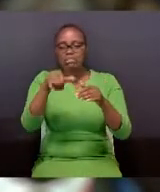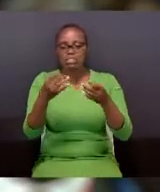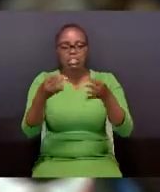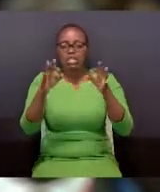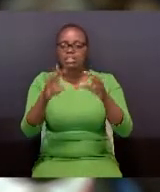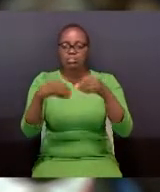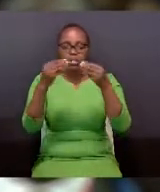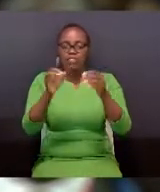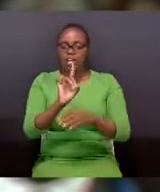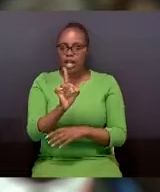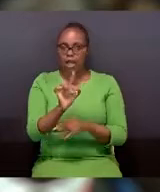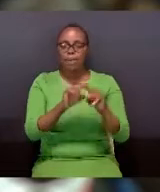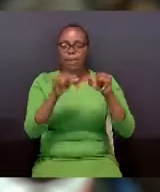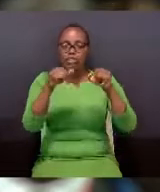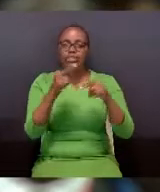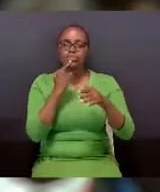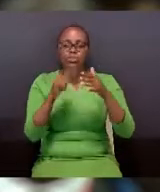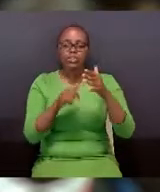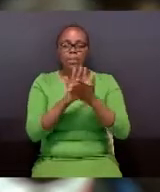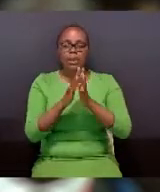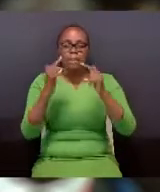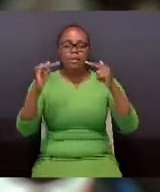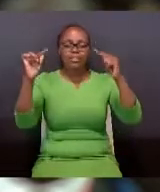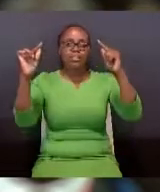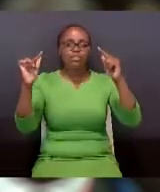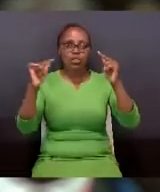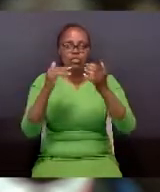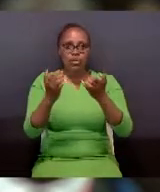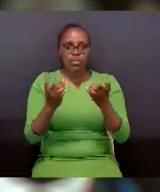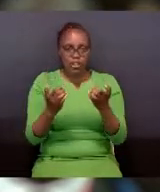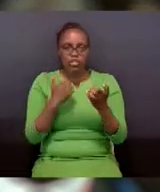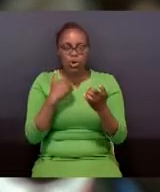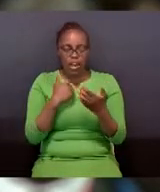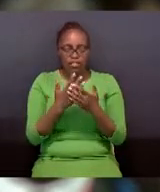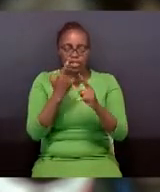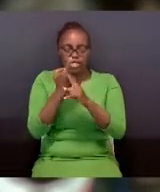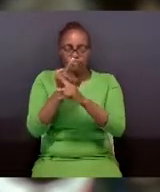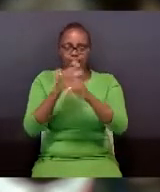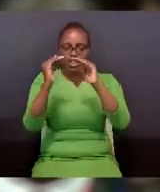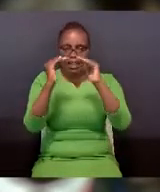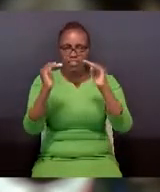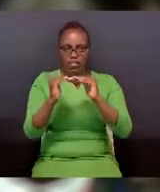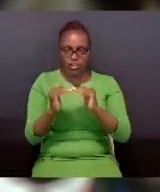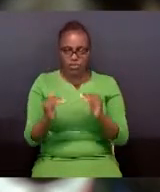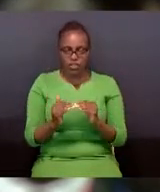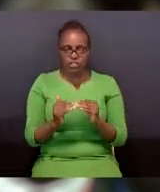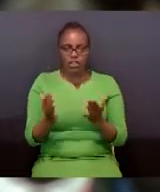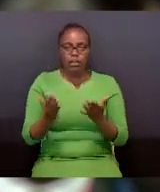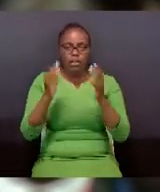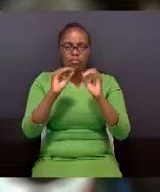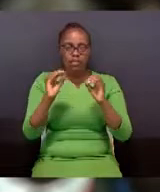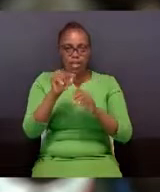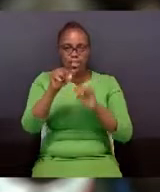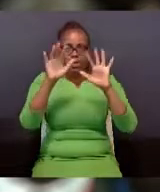that actually being successful, you need to go through the staircase, not the lift. And that